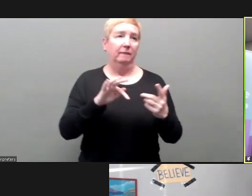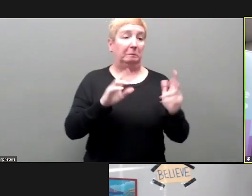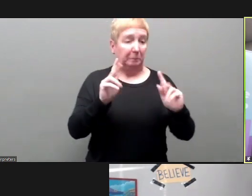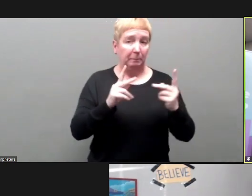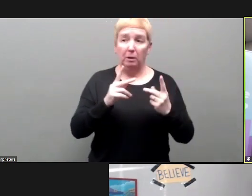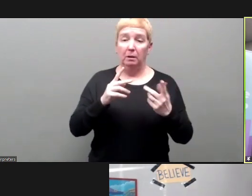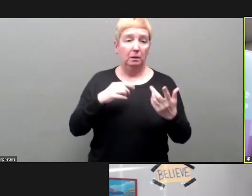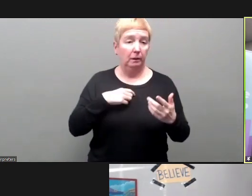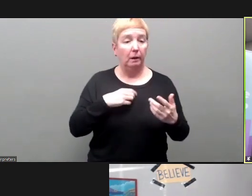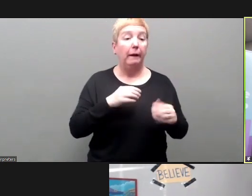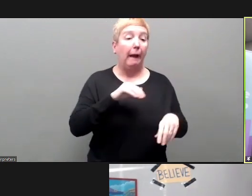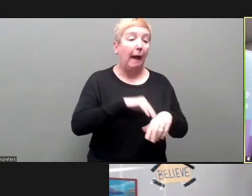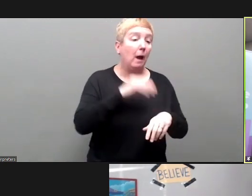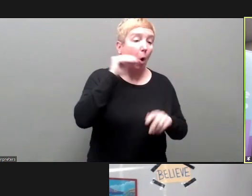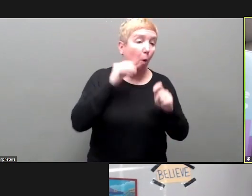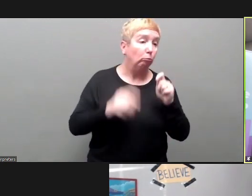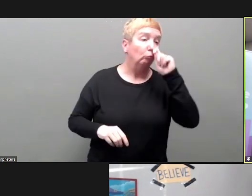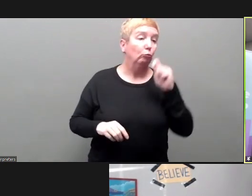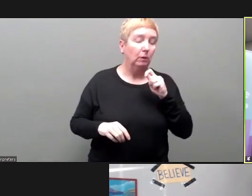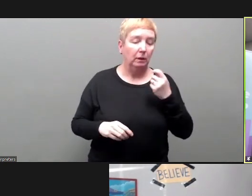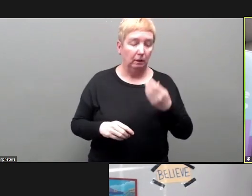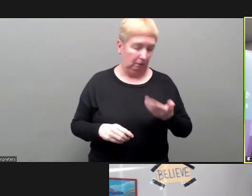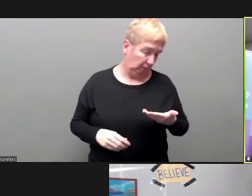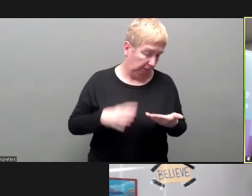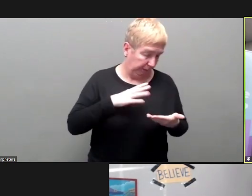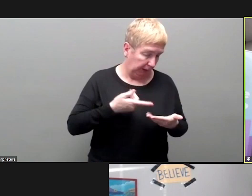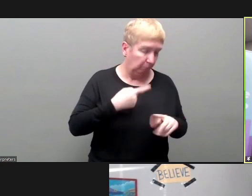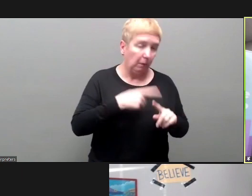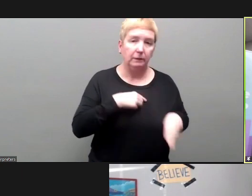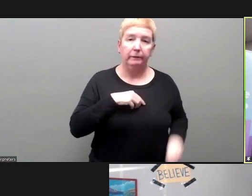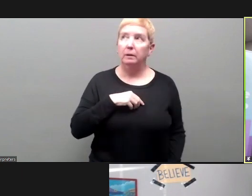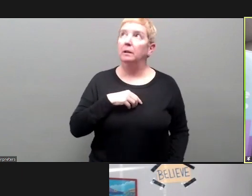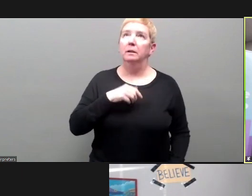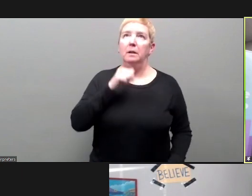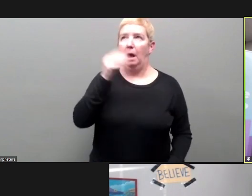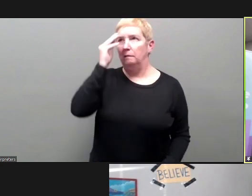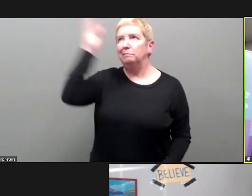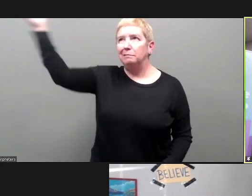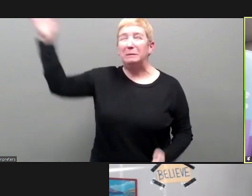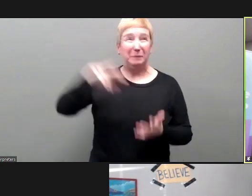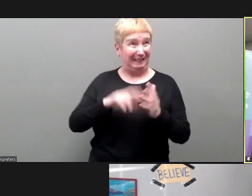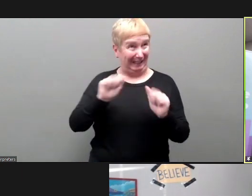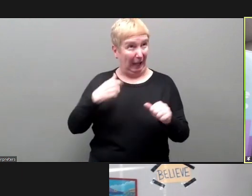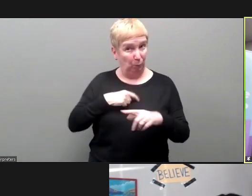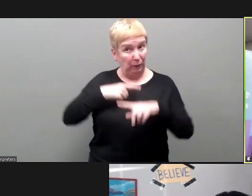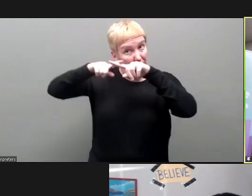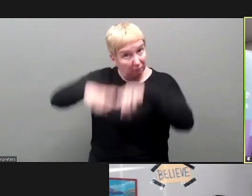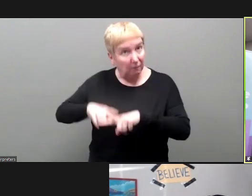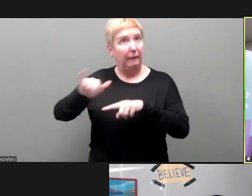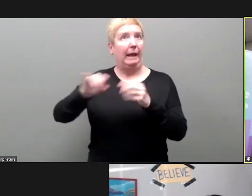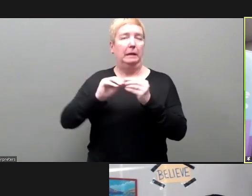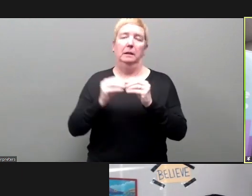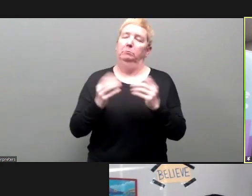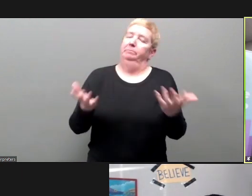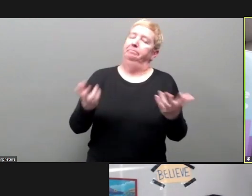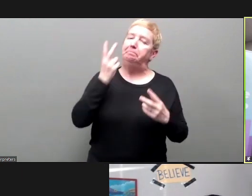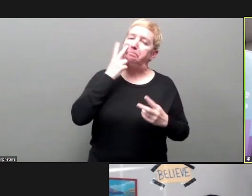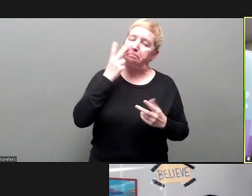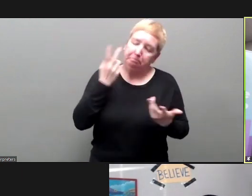that particular ratio after, almost 2 years of experience with the virus here in our state.